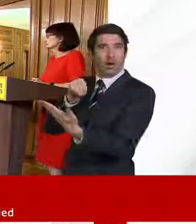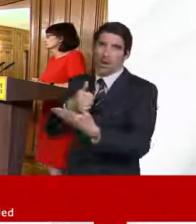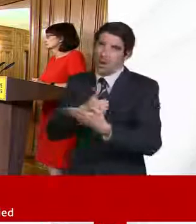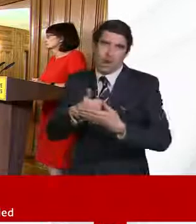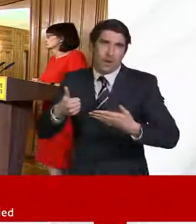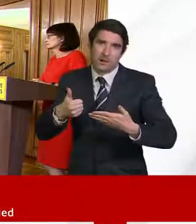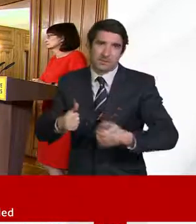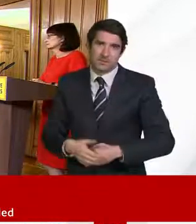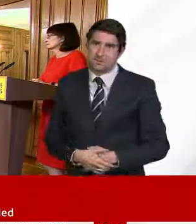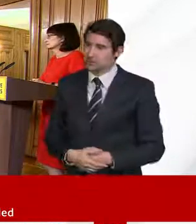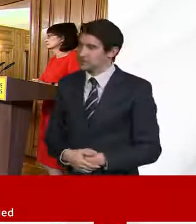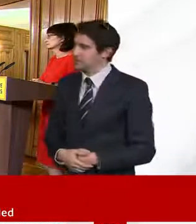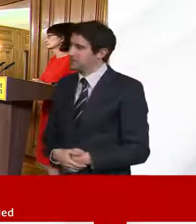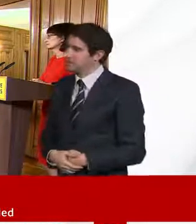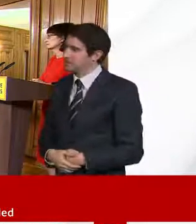Mail. Jason.